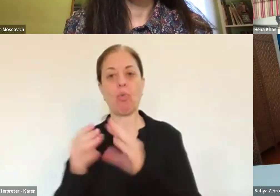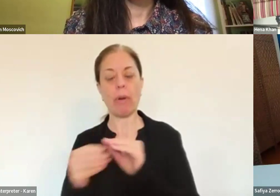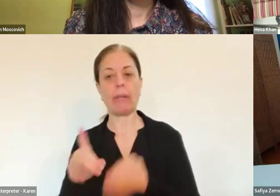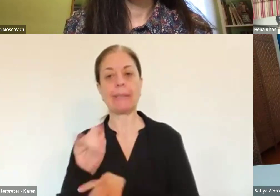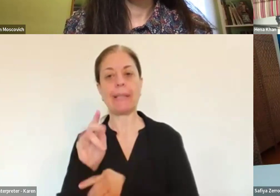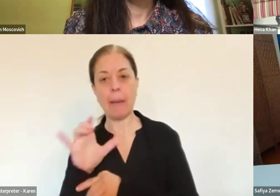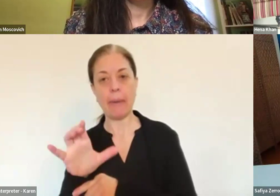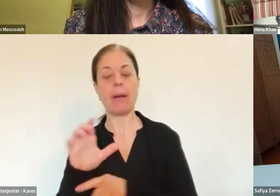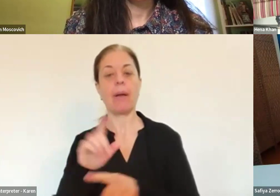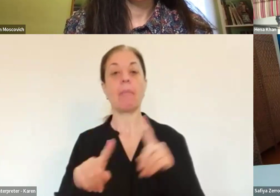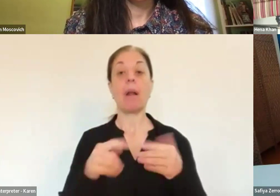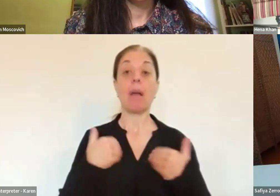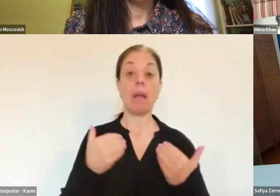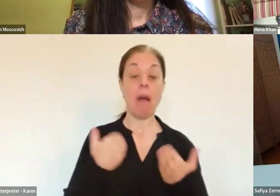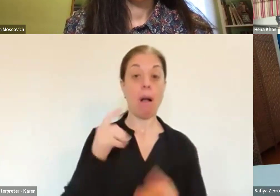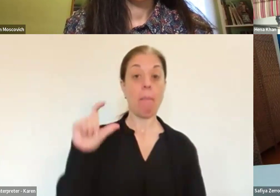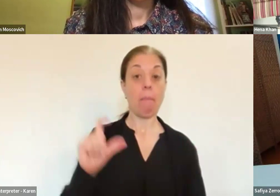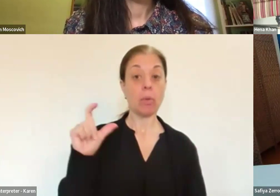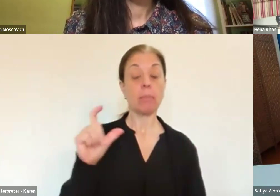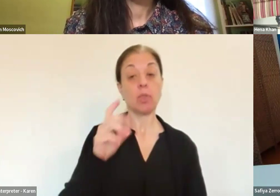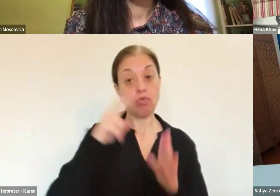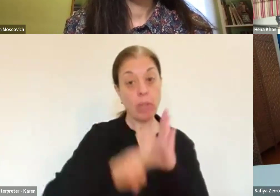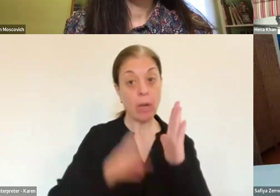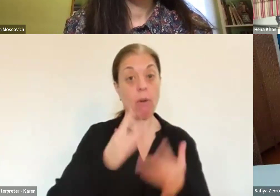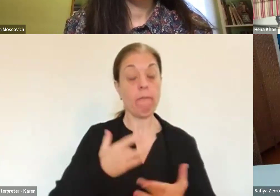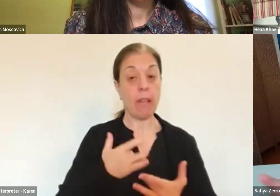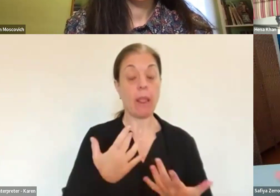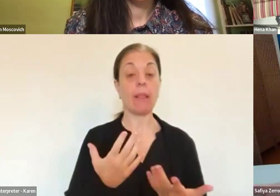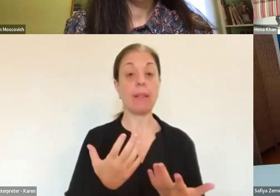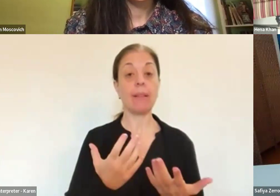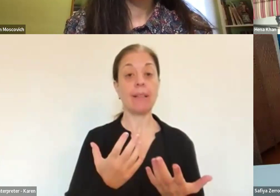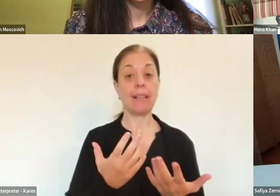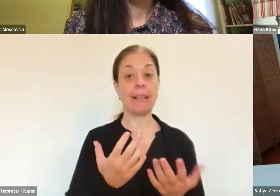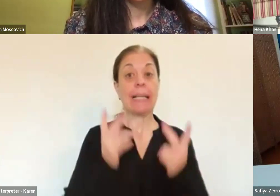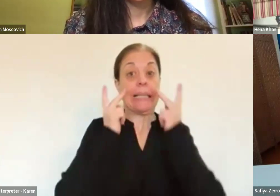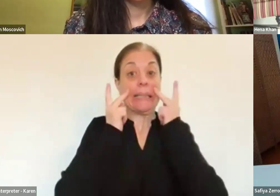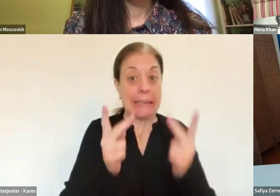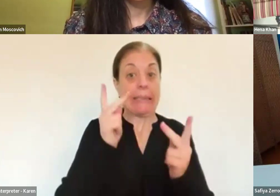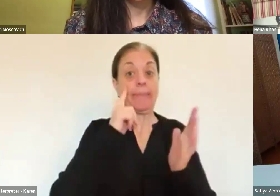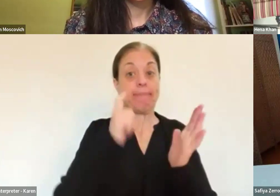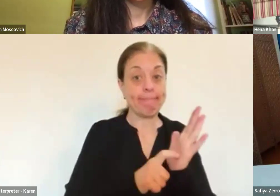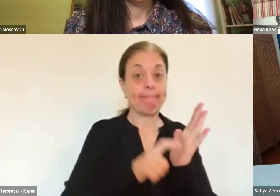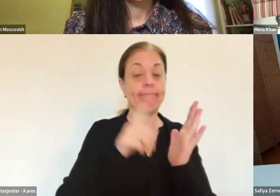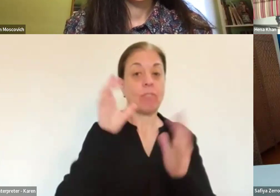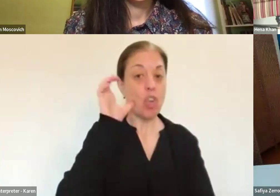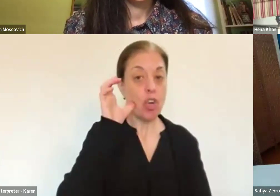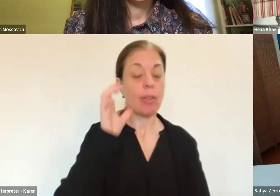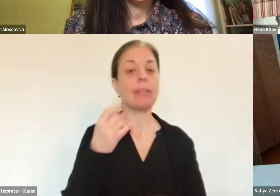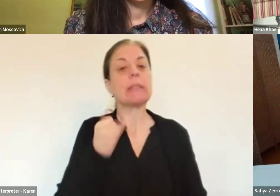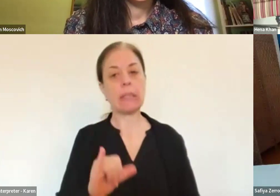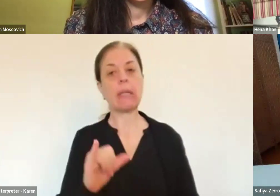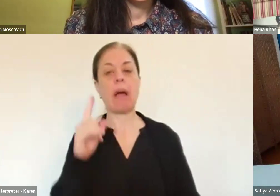while I really think that like young Muslims reading this will feel so, you know, seen and heard, I do think it's still